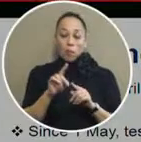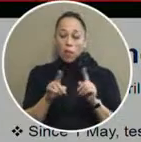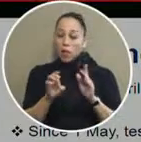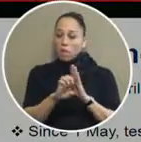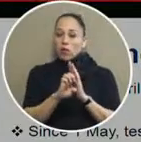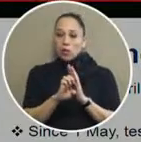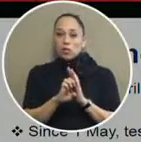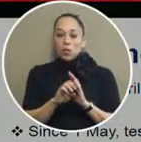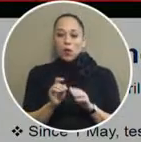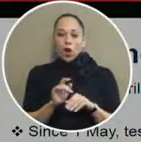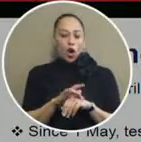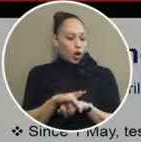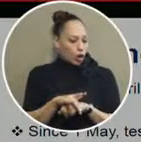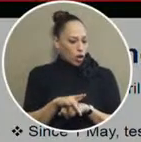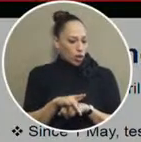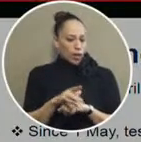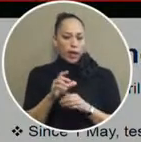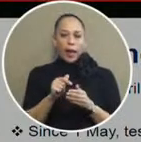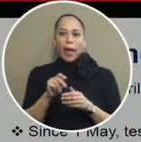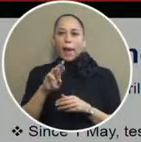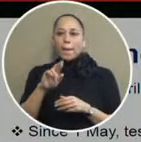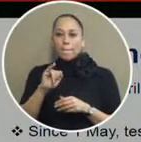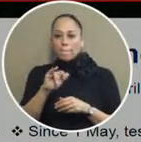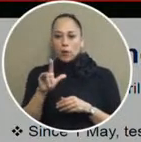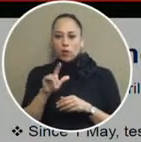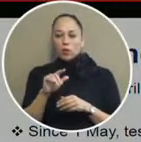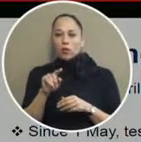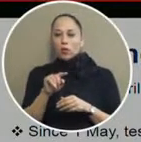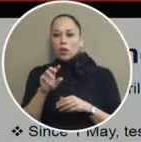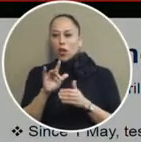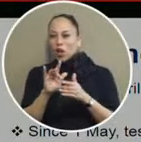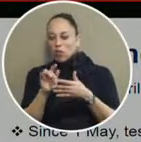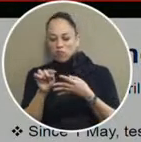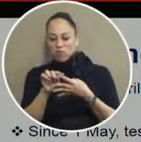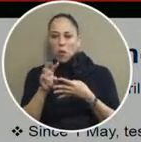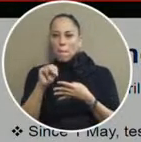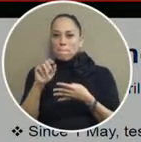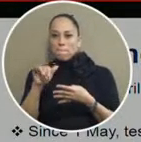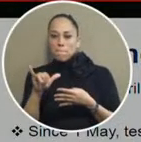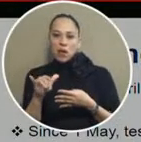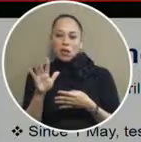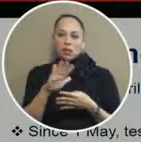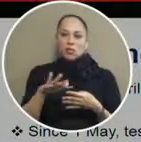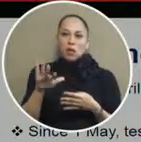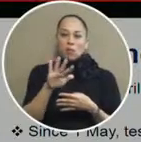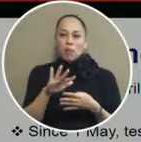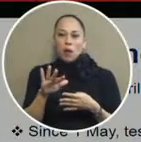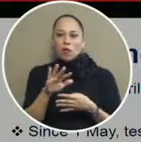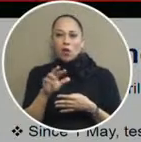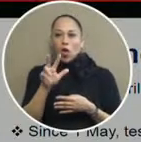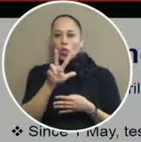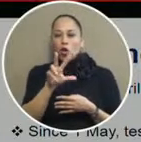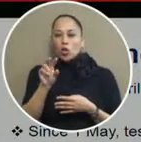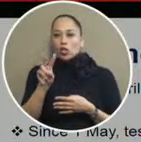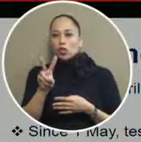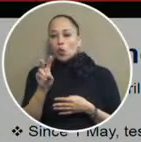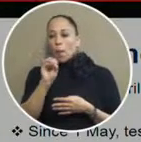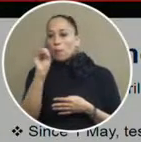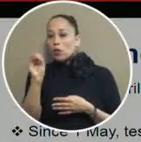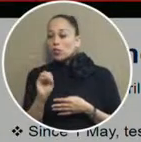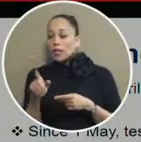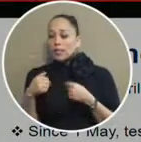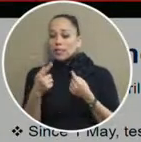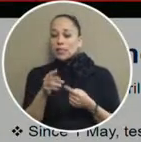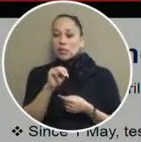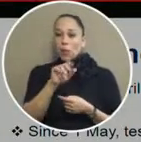example, from early April to early May, our testing increased at approximately a rate of approximately 32%. Since